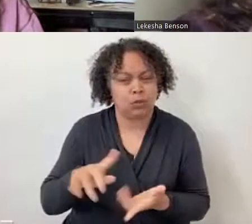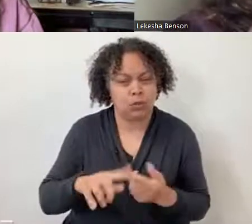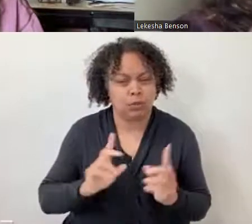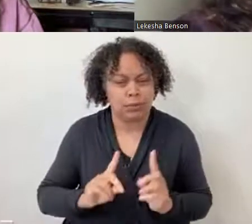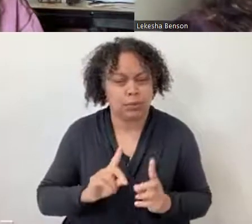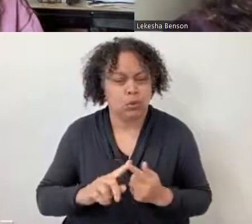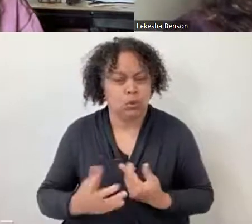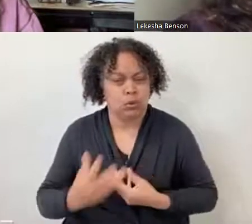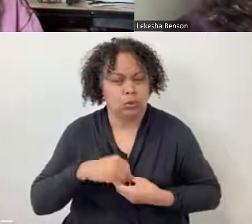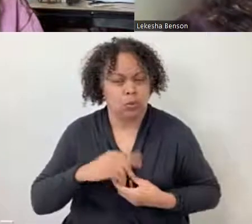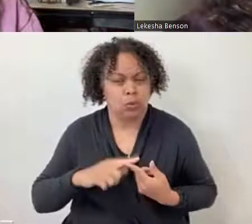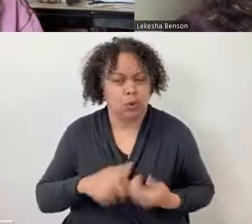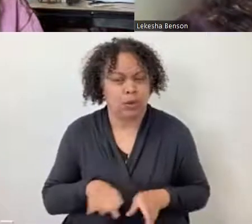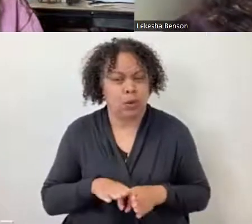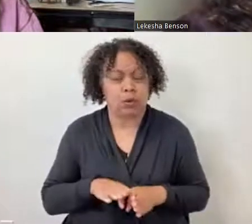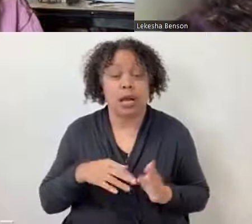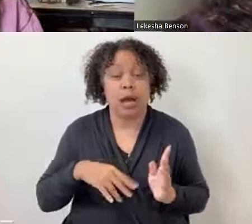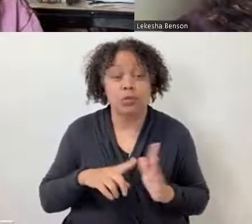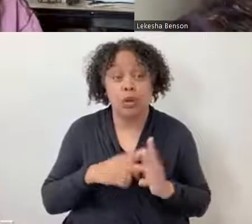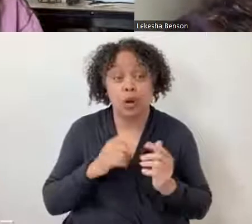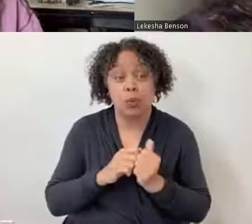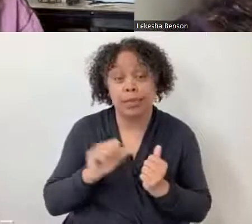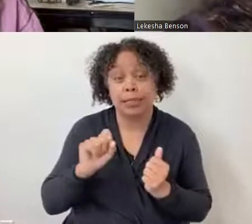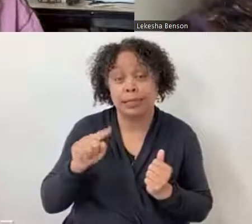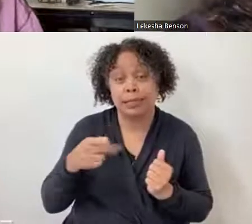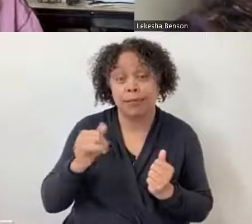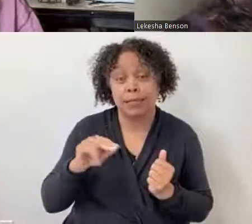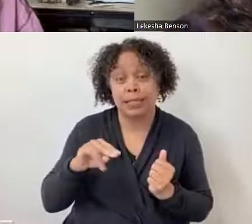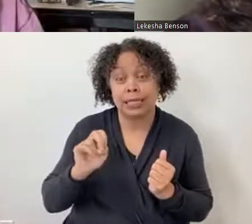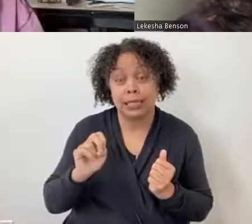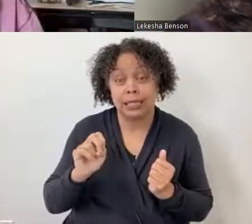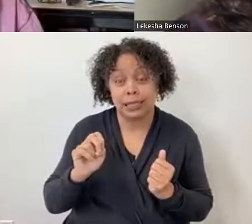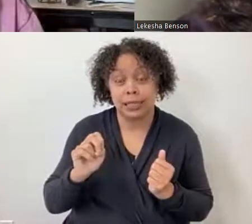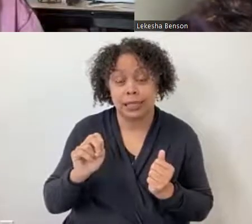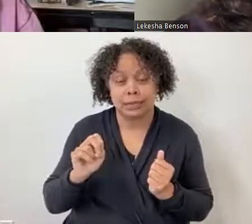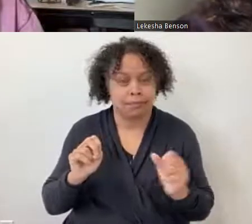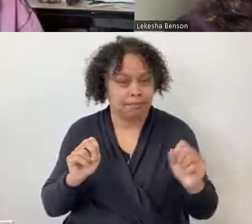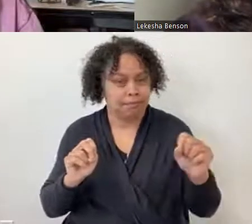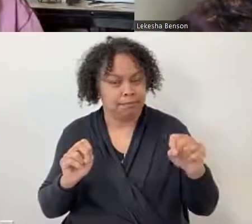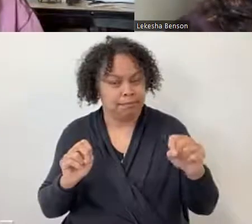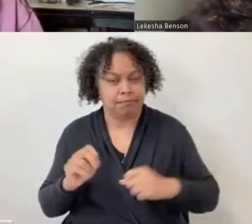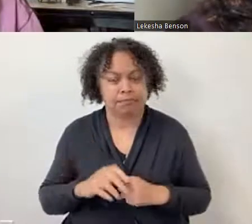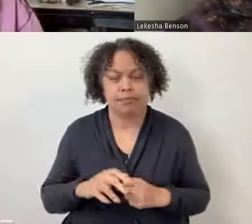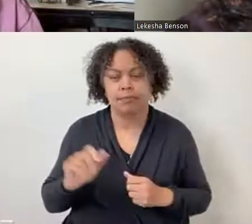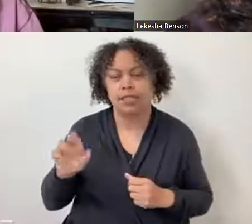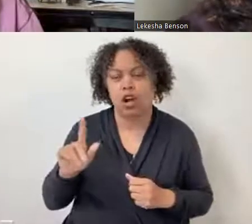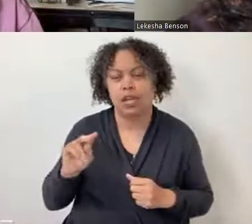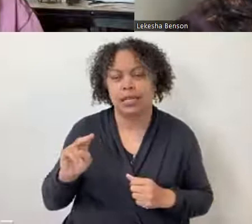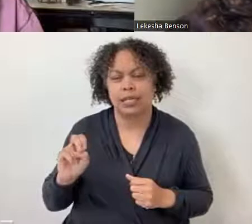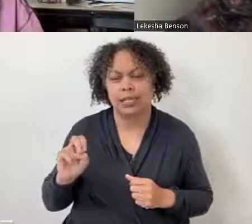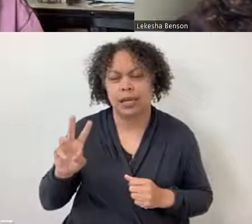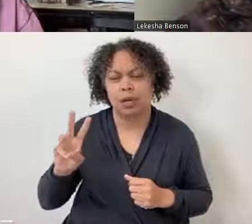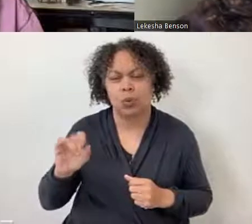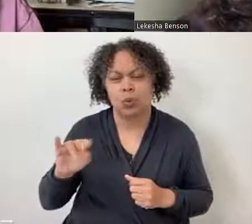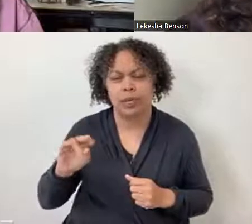out this space. And I'm just going to go down the list. And so I'll start with Stephanie. Yes. So Arlene Winfrey was the last